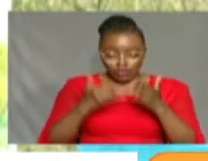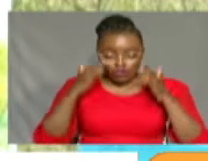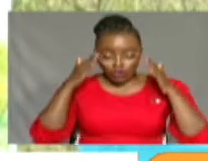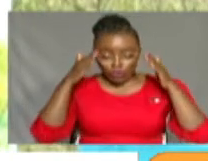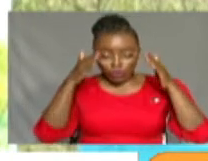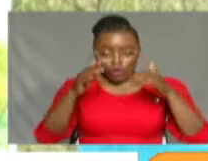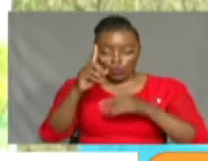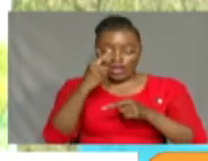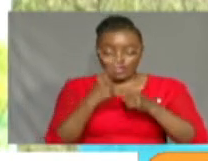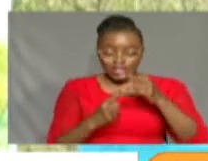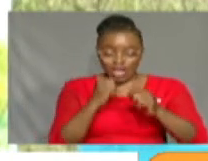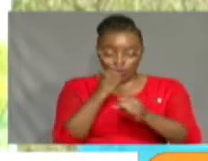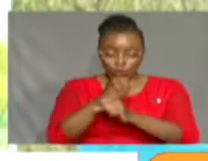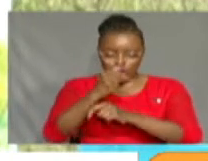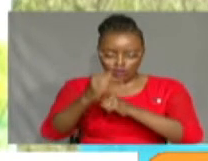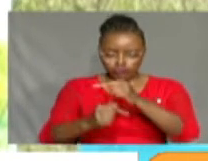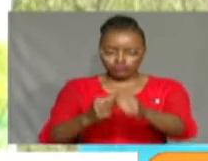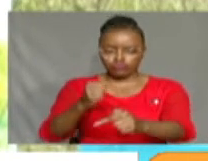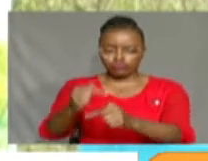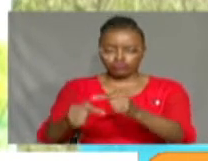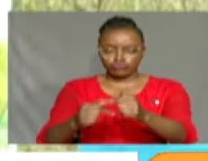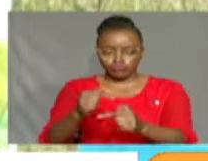niko na 1 year kwa hii kazi.